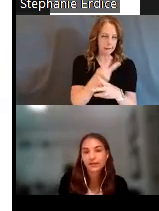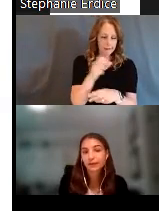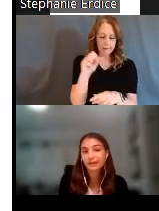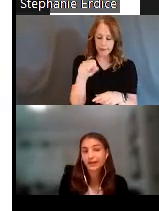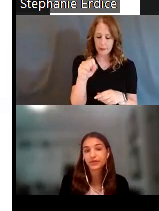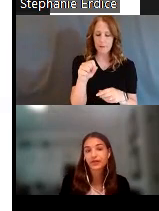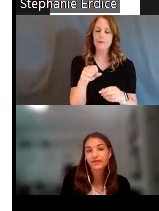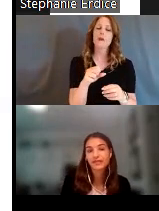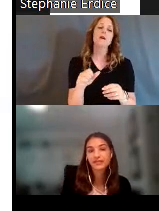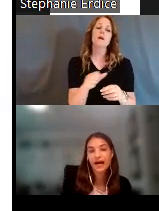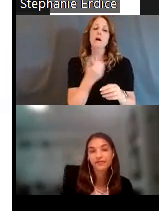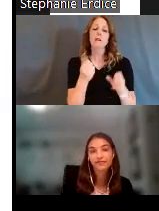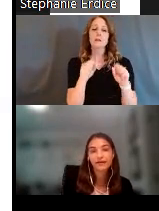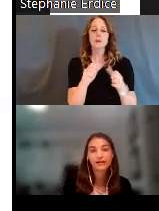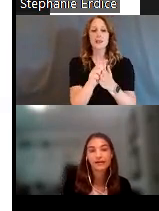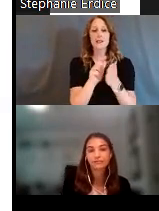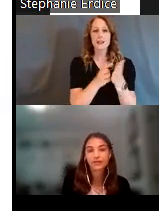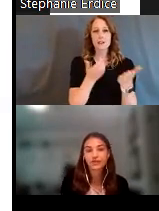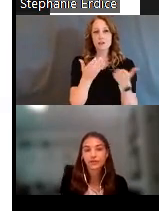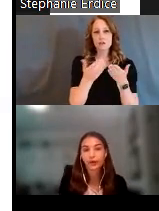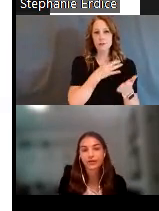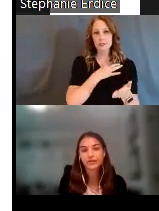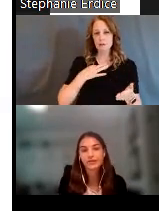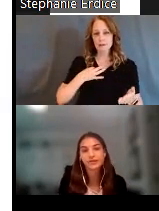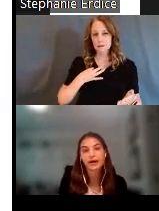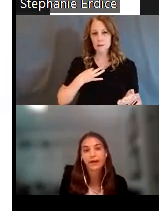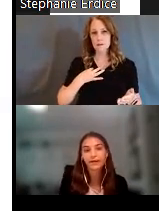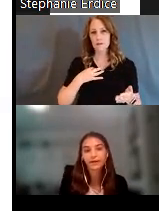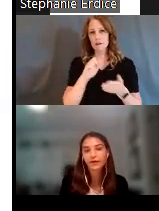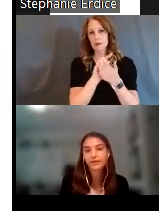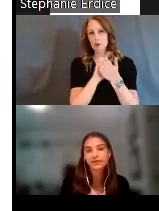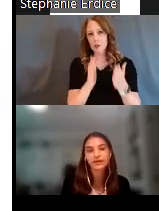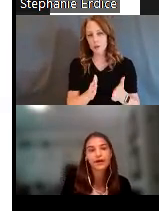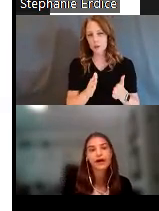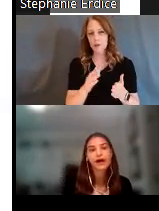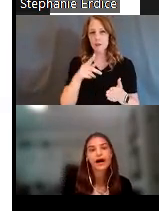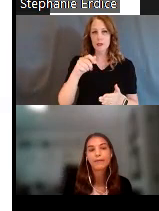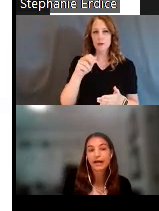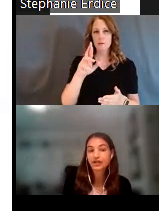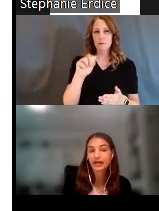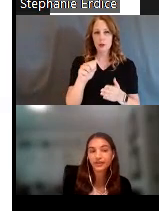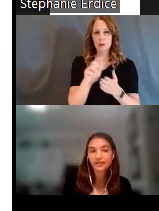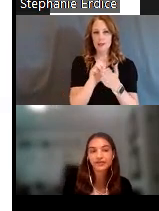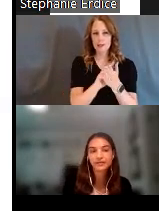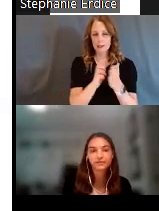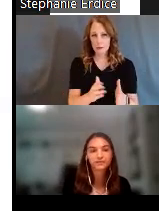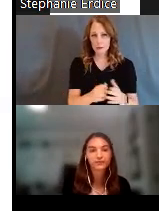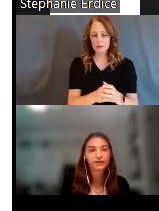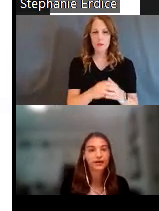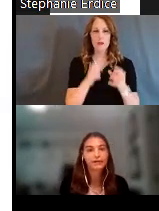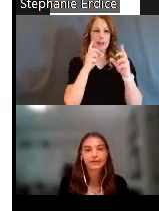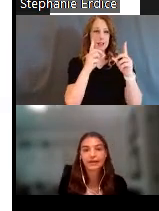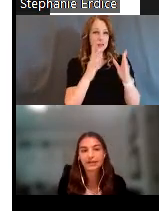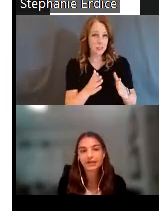Some others could be legal services staff, such as lawyers, paralegals, educators,